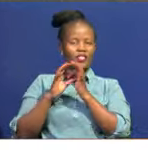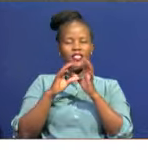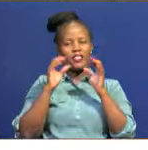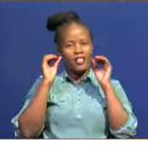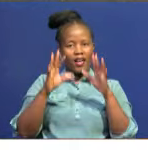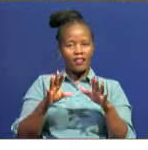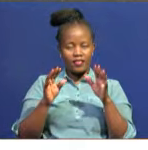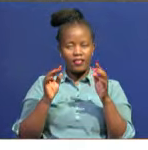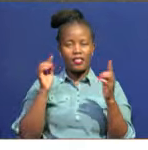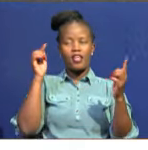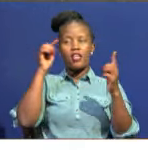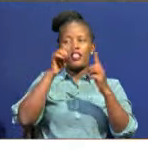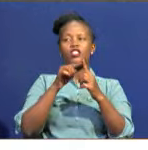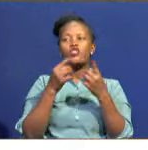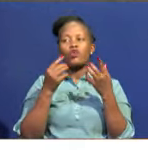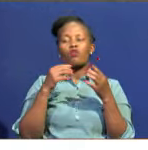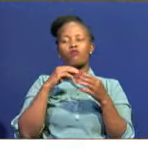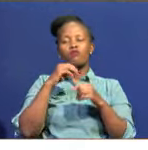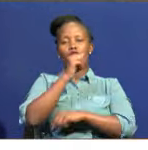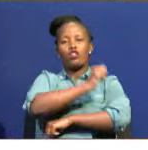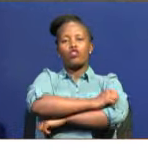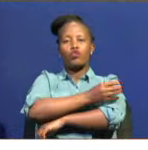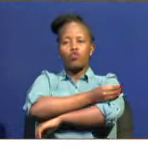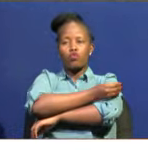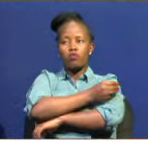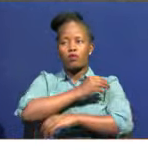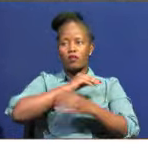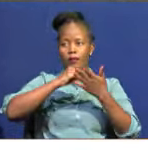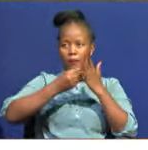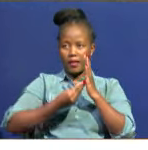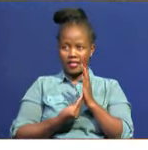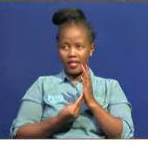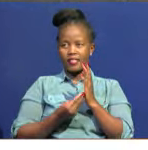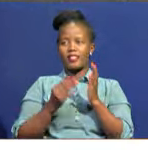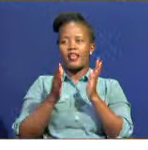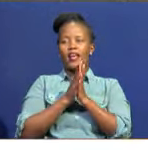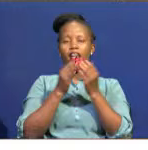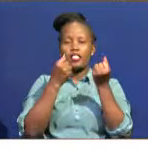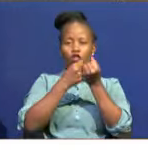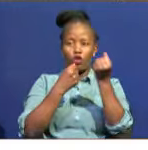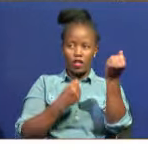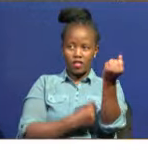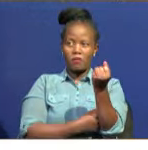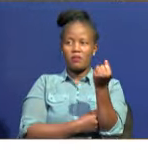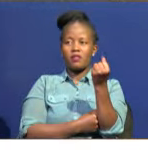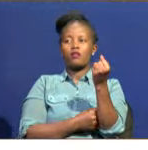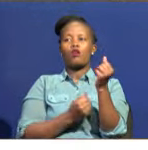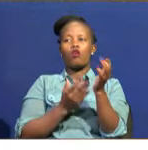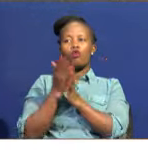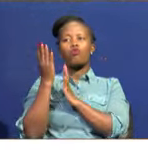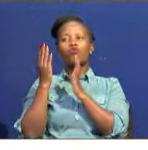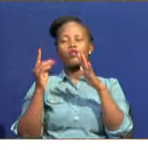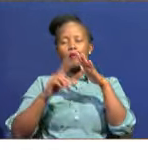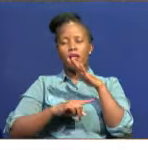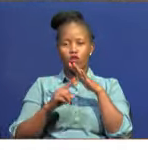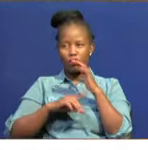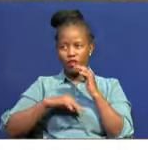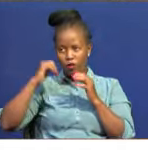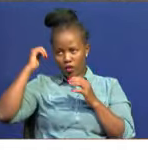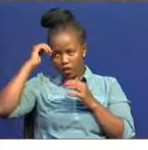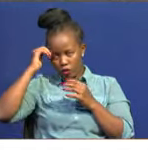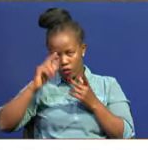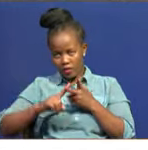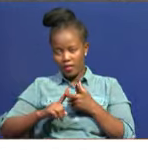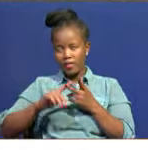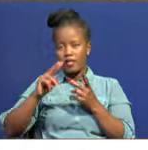of bursaries and scholarships from public funds by the Ministry of Education, the National Government Constituency Development Fund, and the